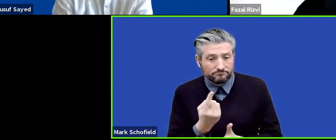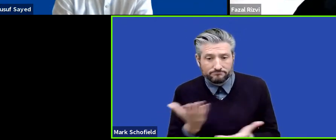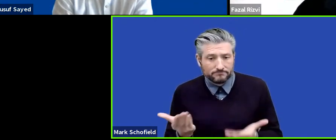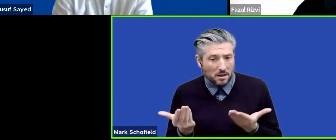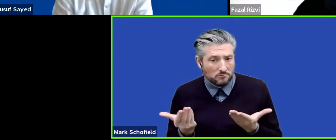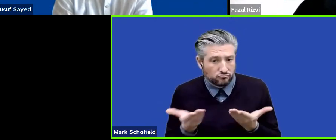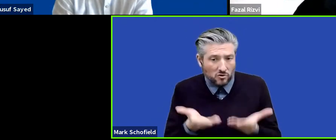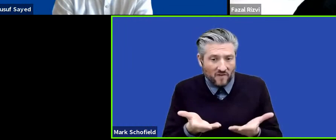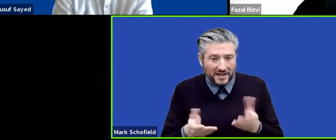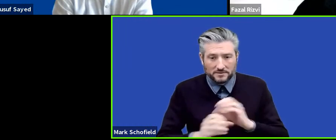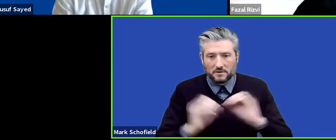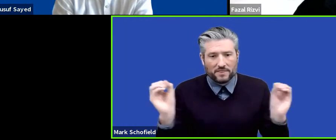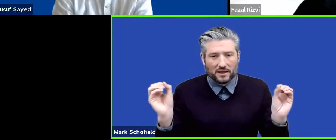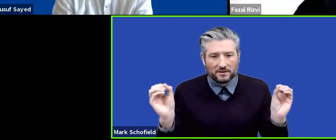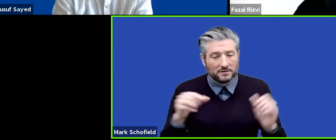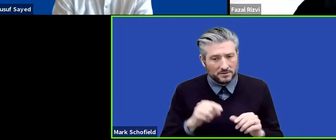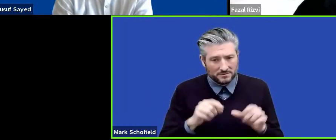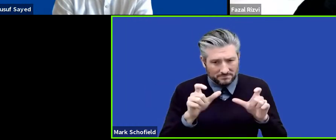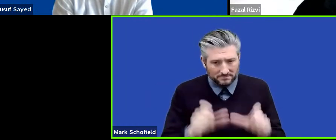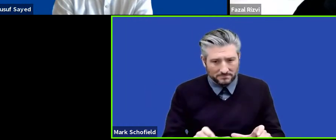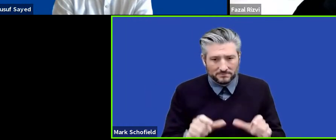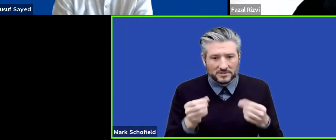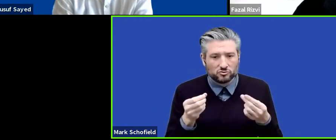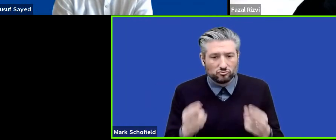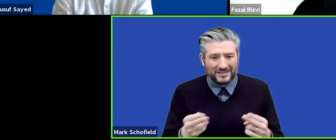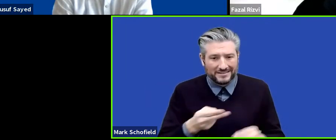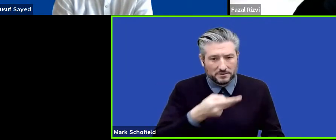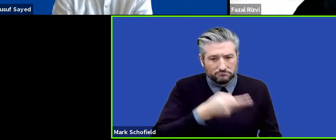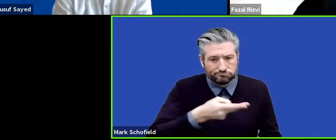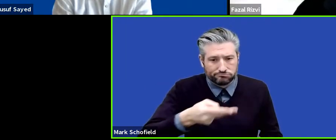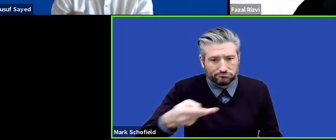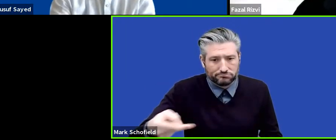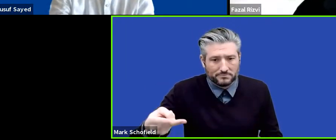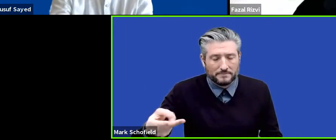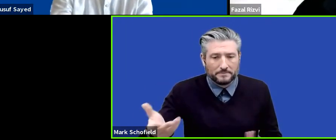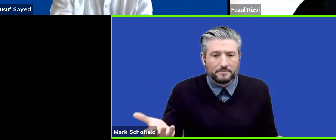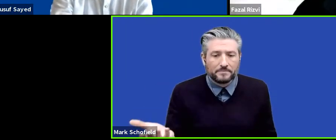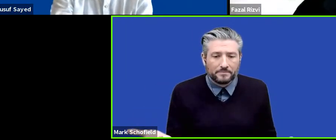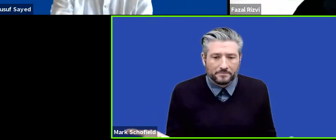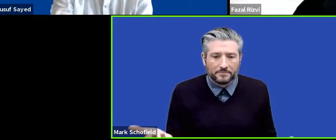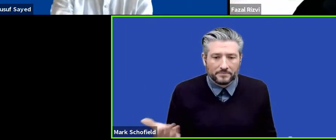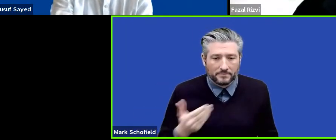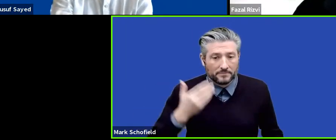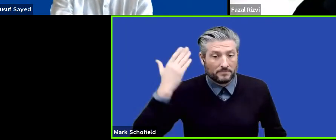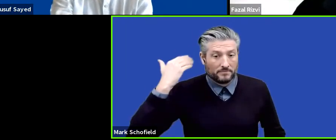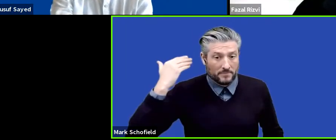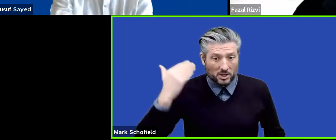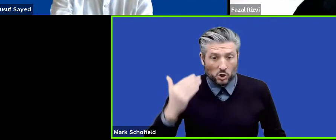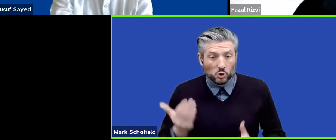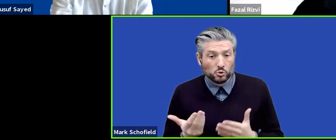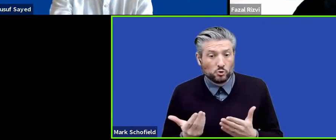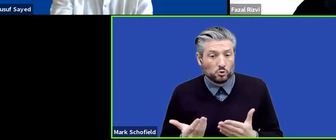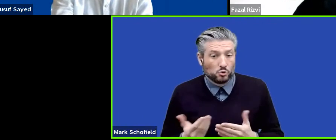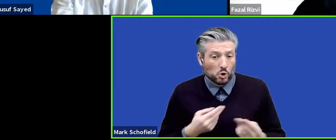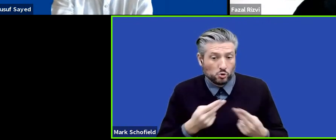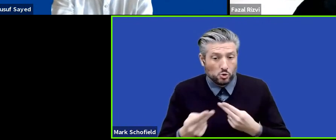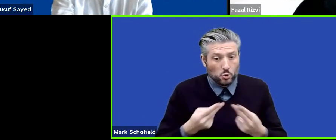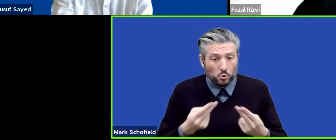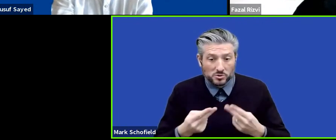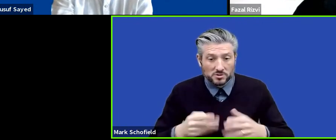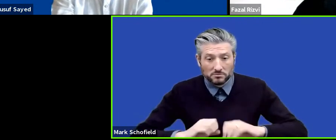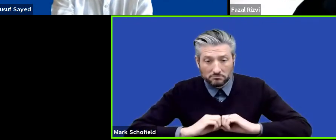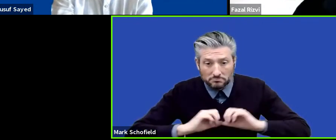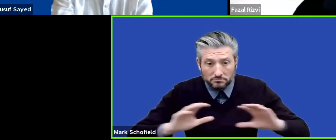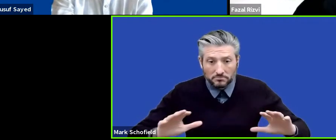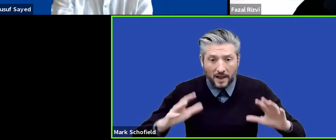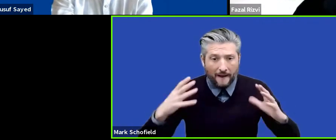street. And as the news went out that there was a dangerous pandemic, they started